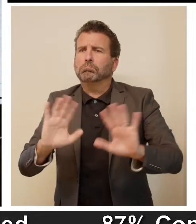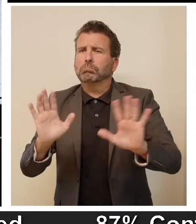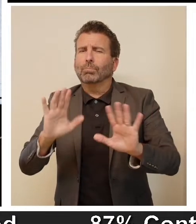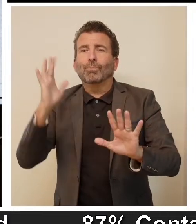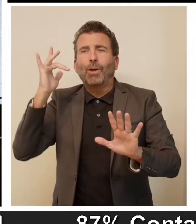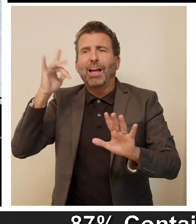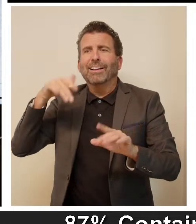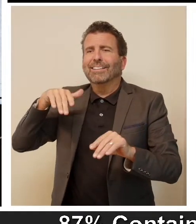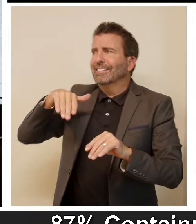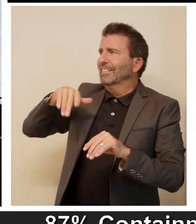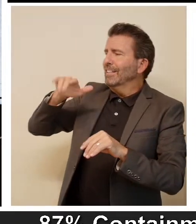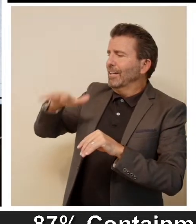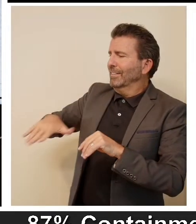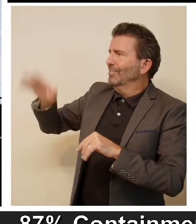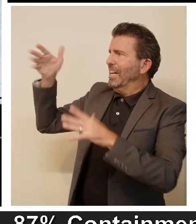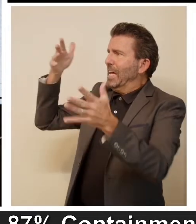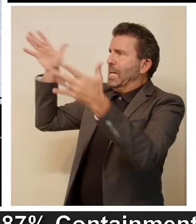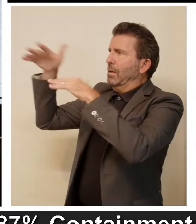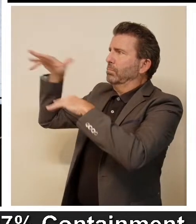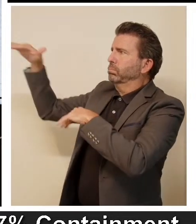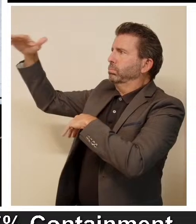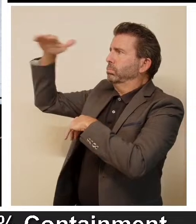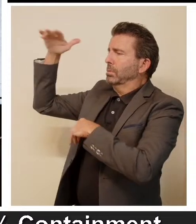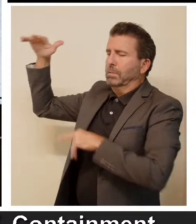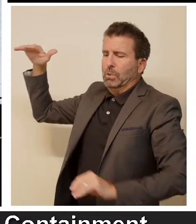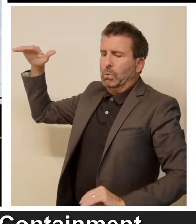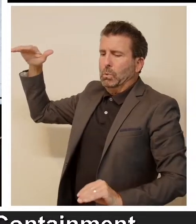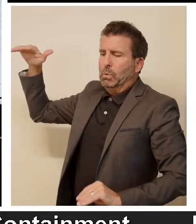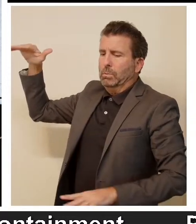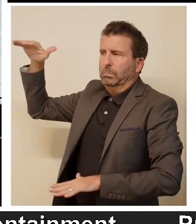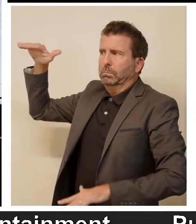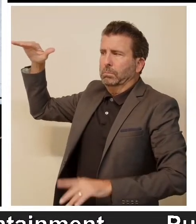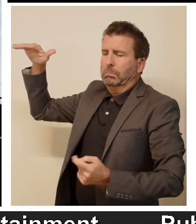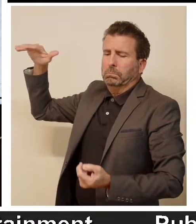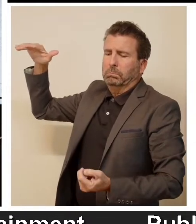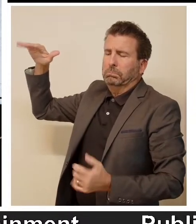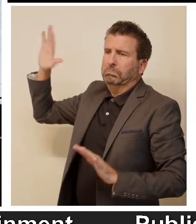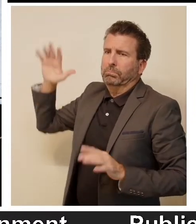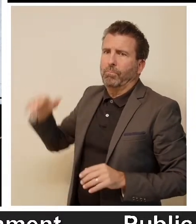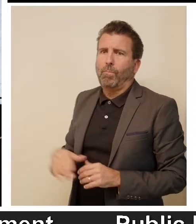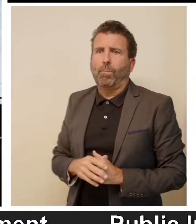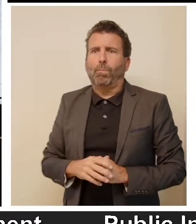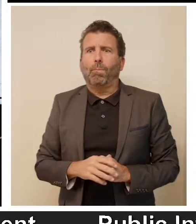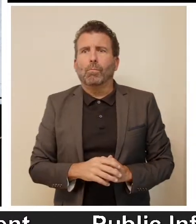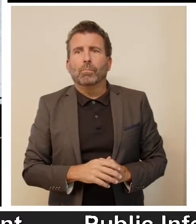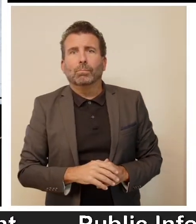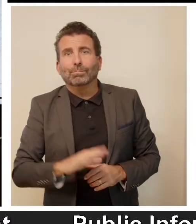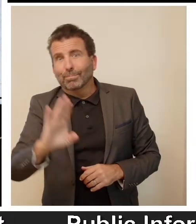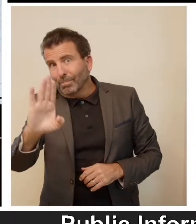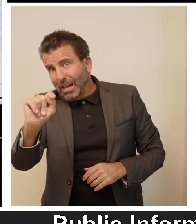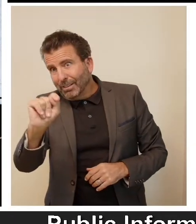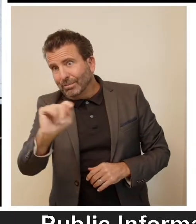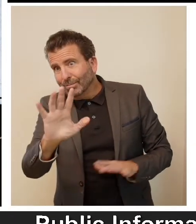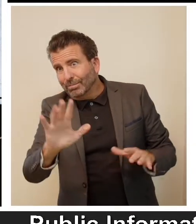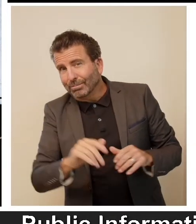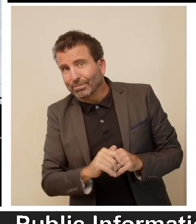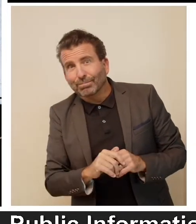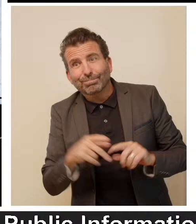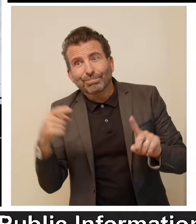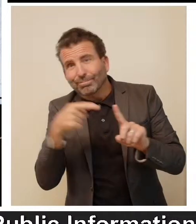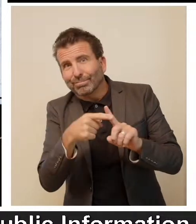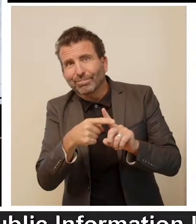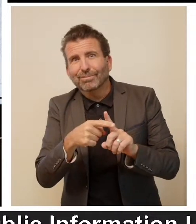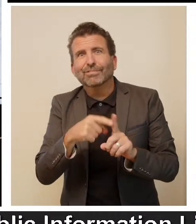protected. What we are hanging on to, though, is very, very dry air. We can expect those humidities to be in the single